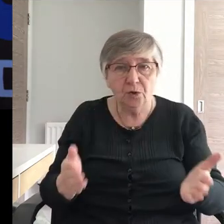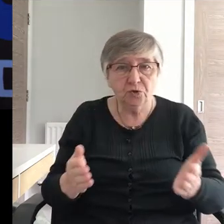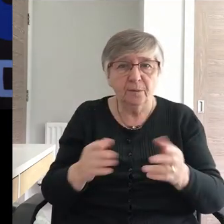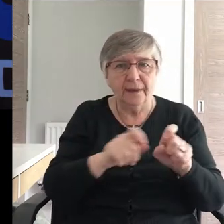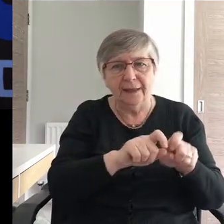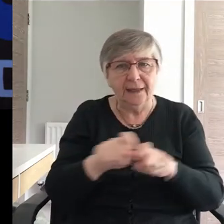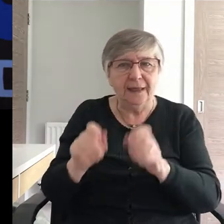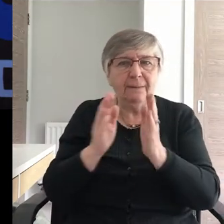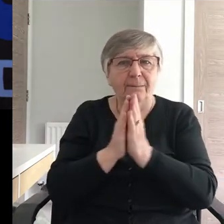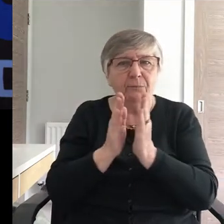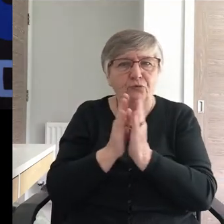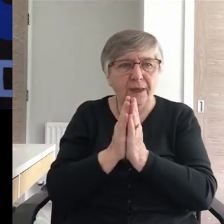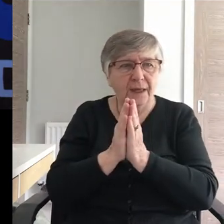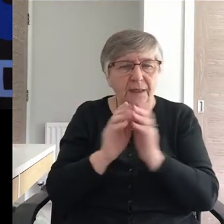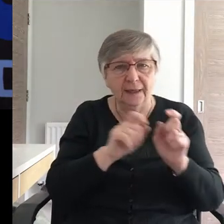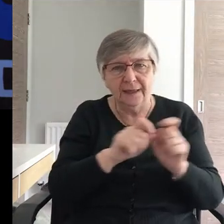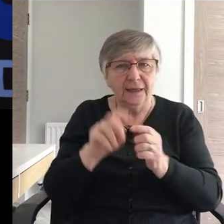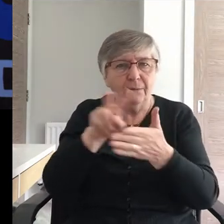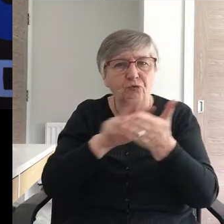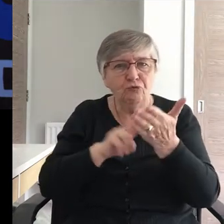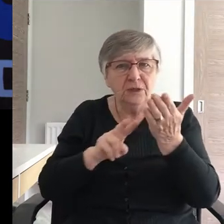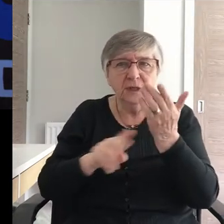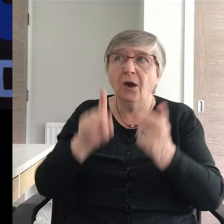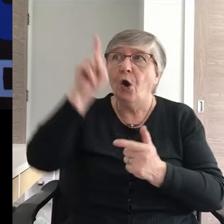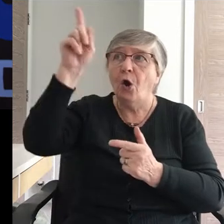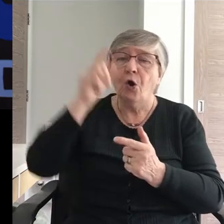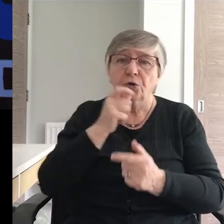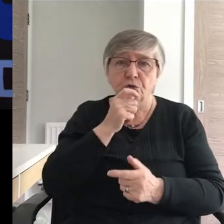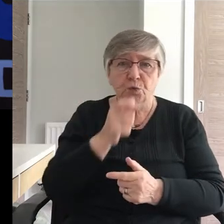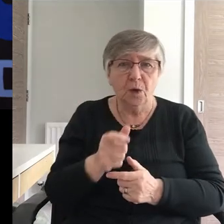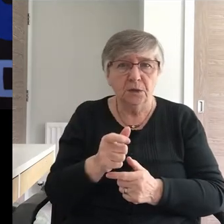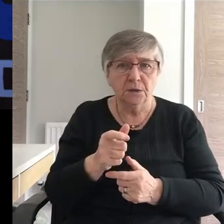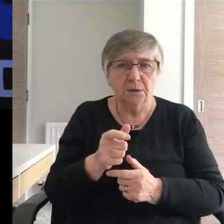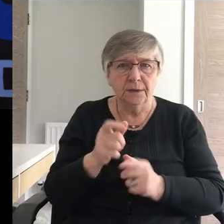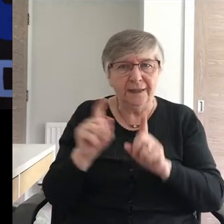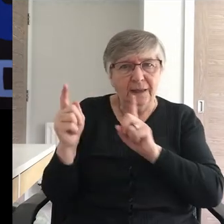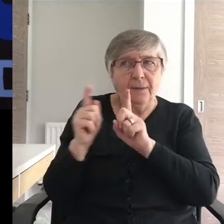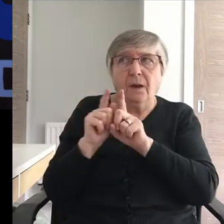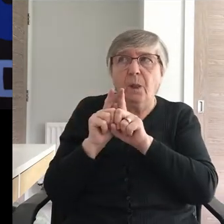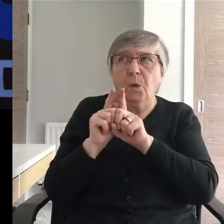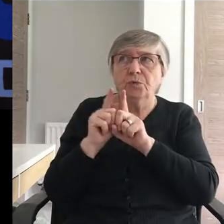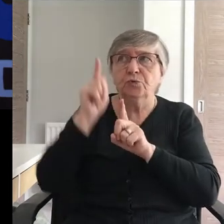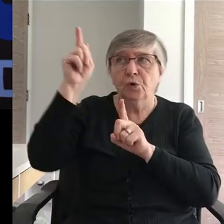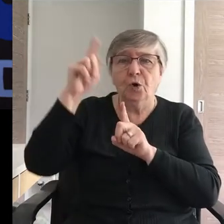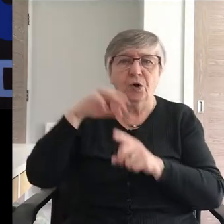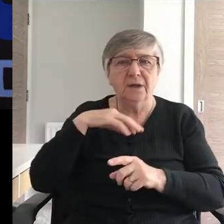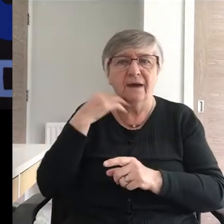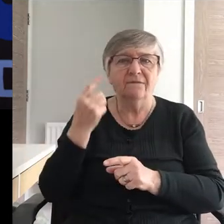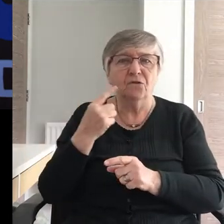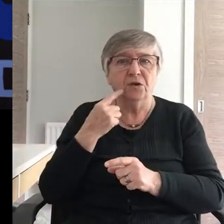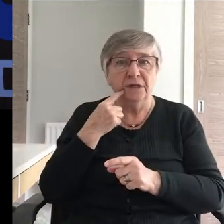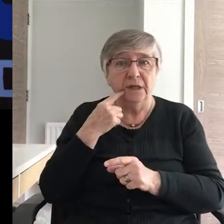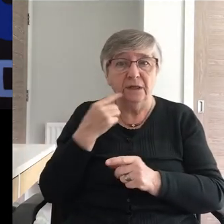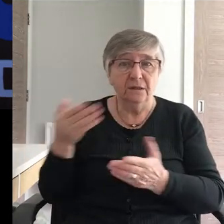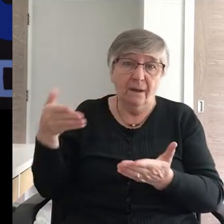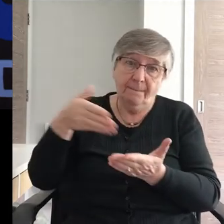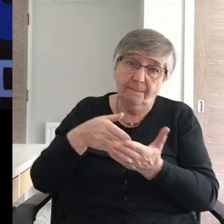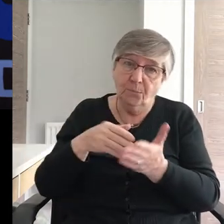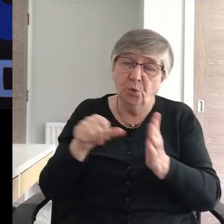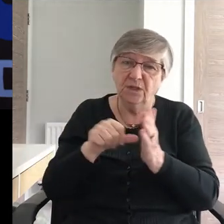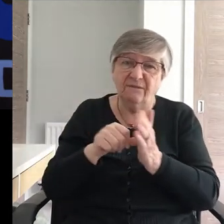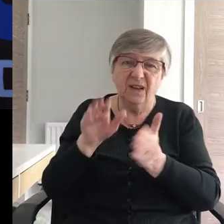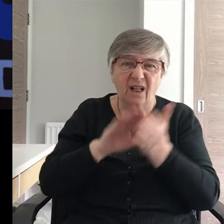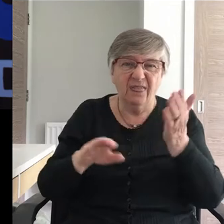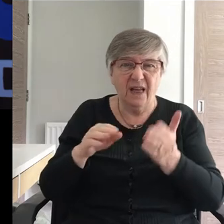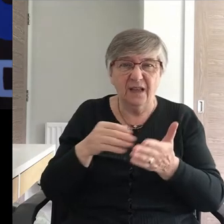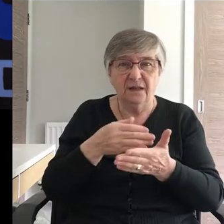keep praying, keep reading God's word, keep close to him day by day. More difficult than usual,